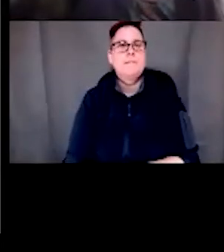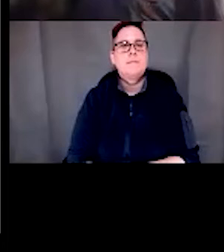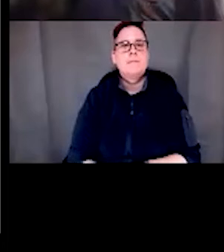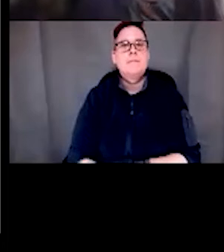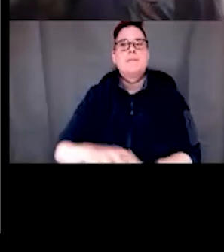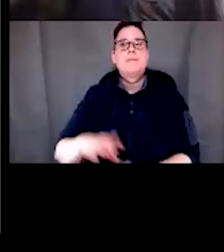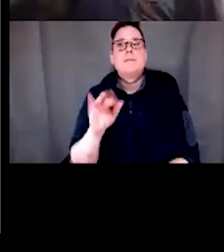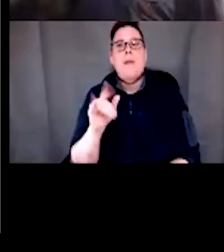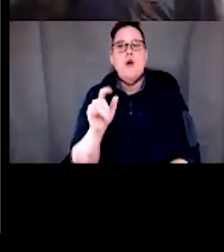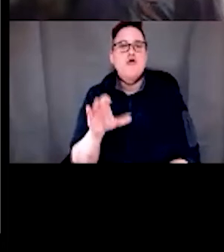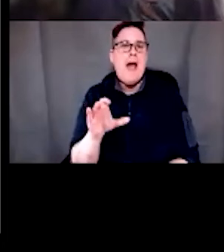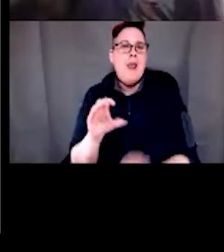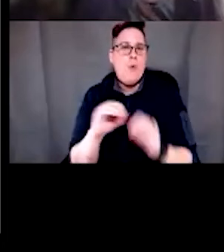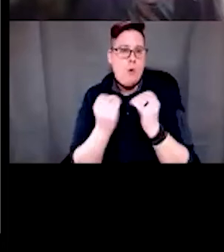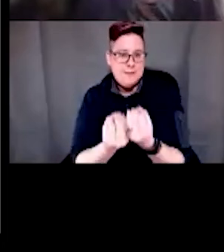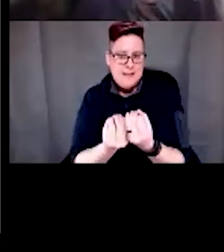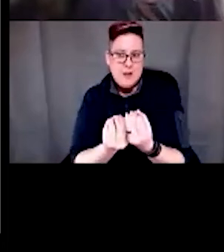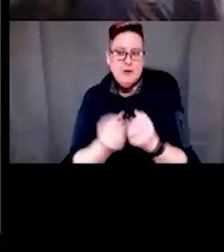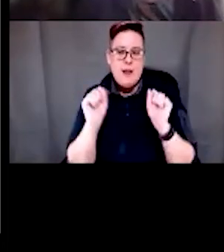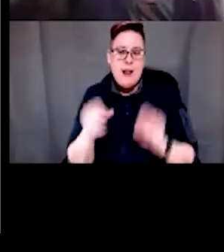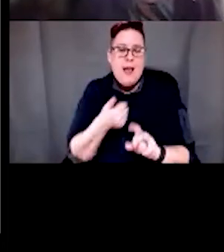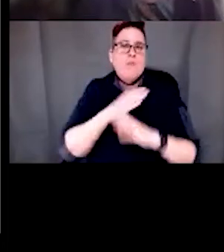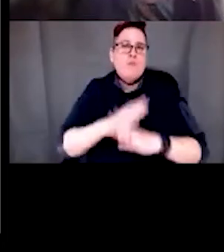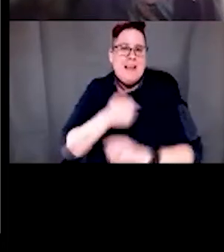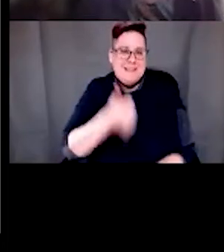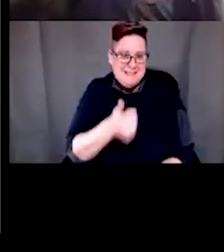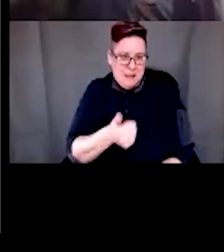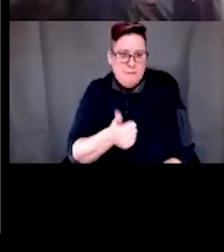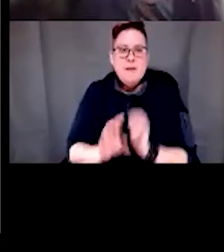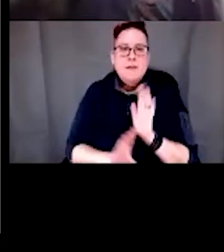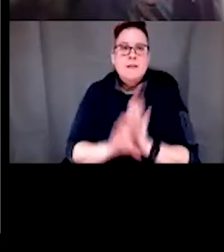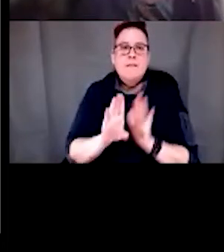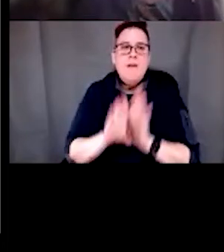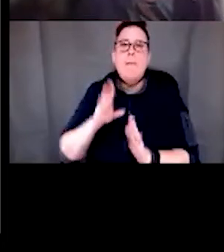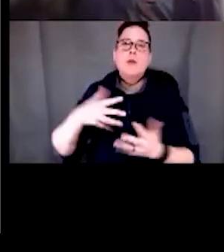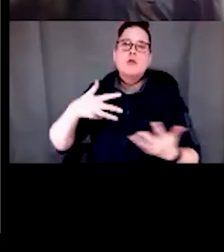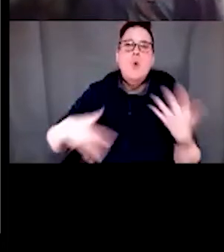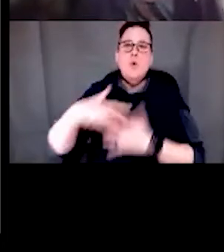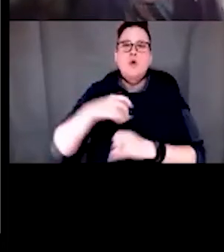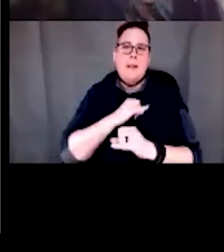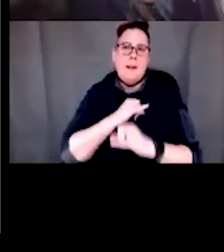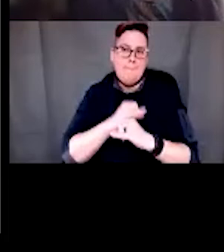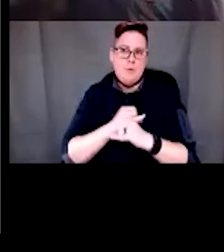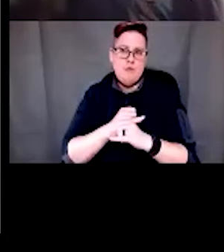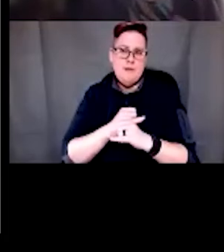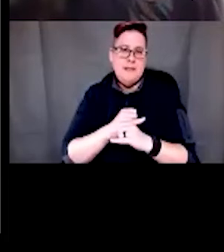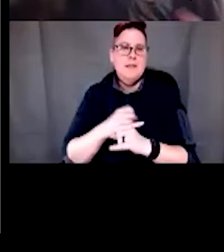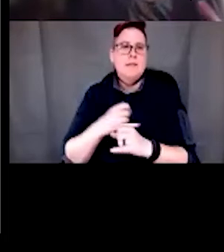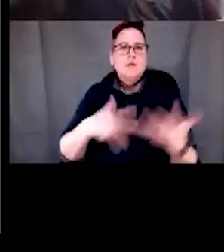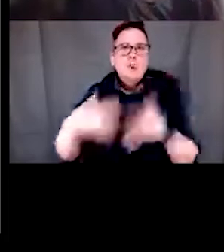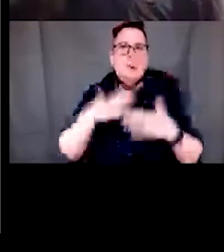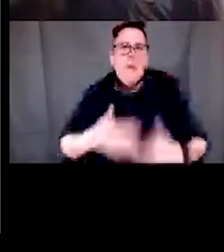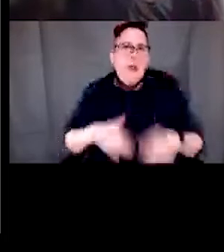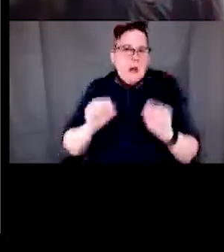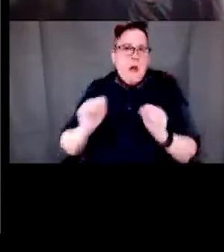organization is able to self-protect. It develops what I've called social immunity, the social body's ability to recognize